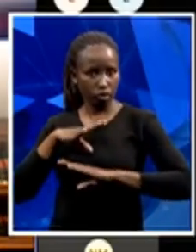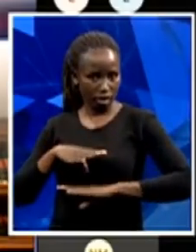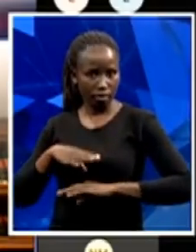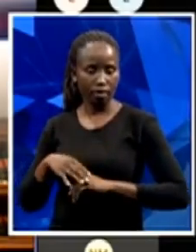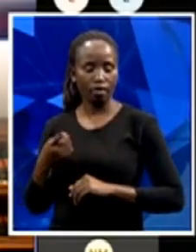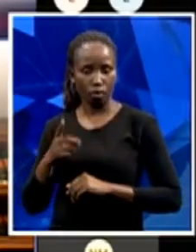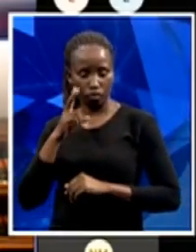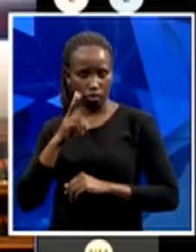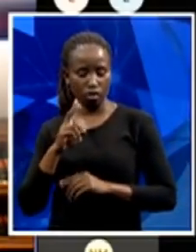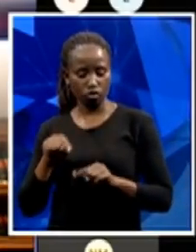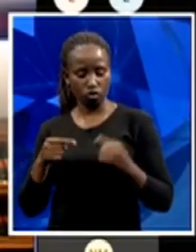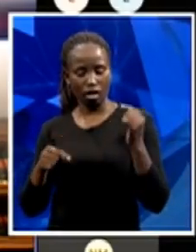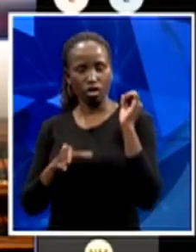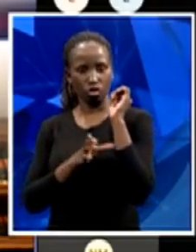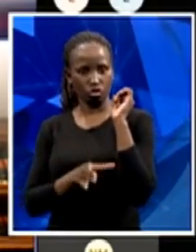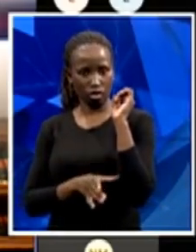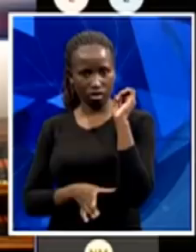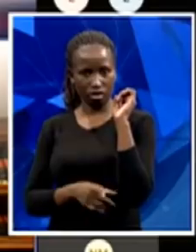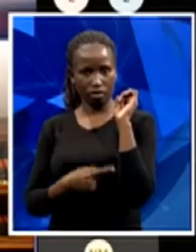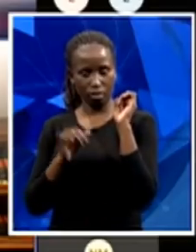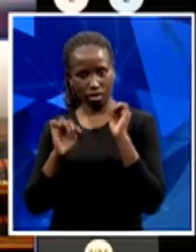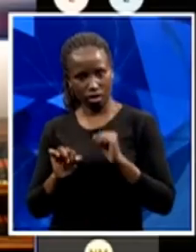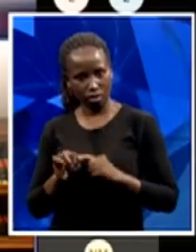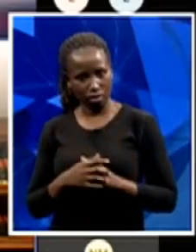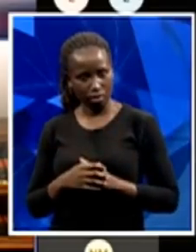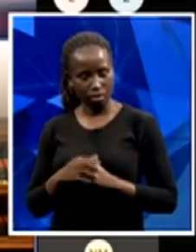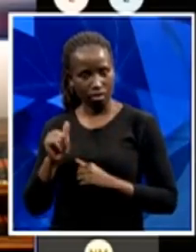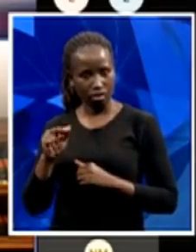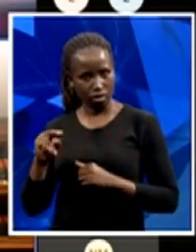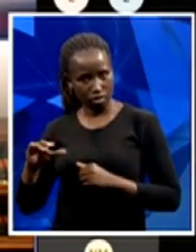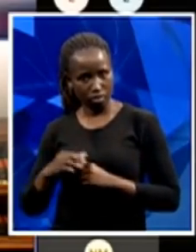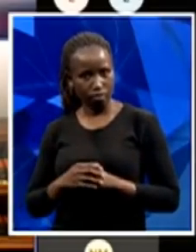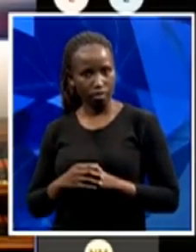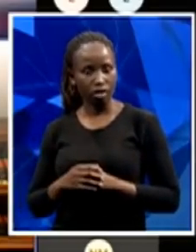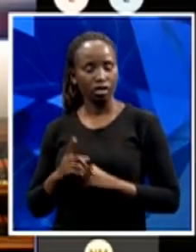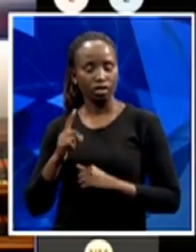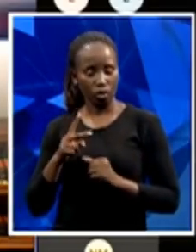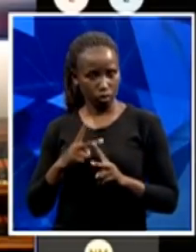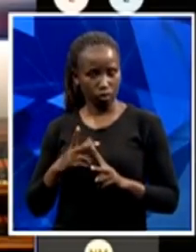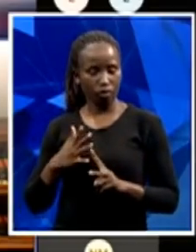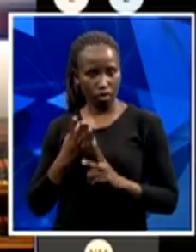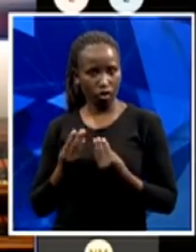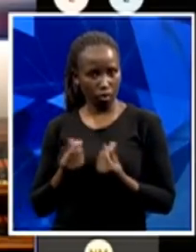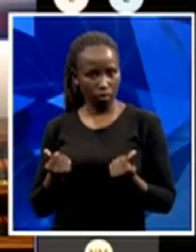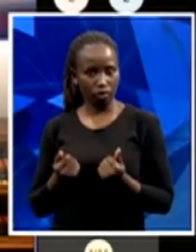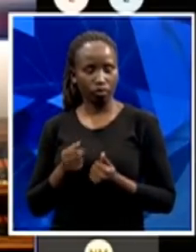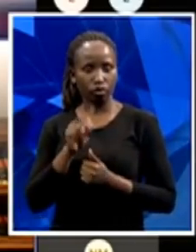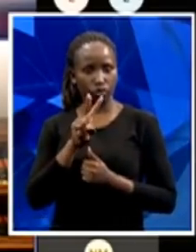25.70. They also seek to have resolutions 2 and 3 of the resolutions of the